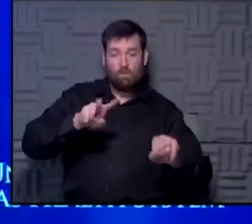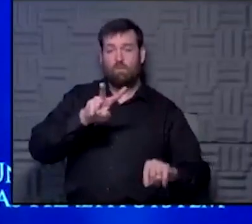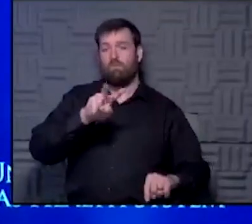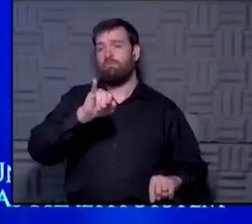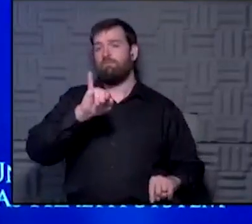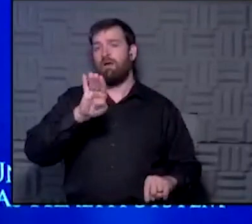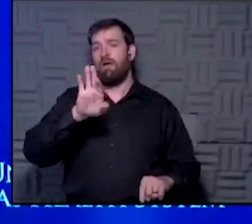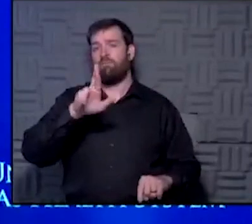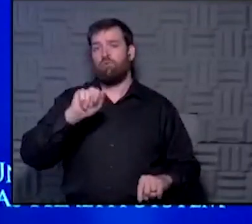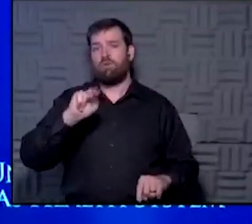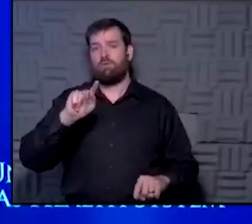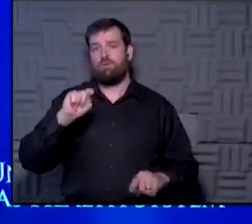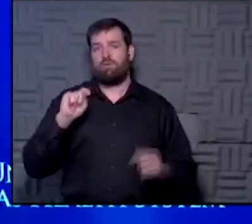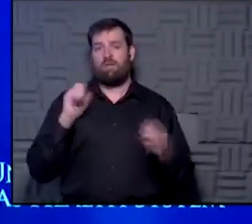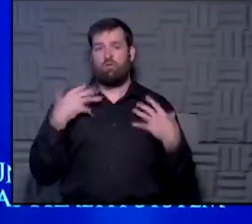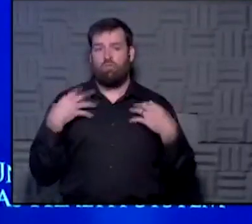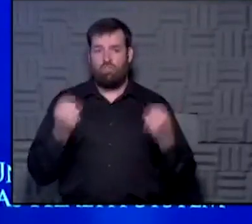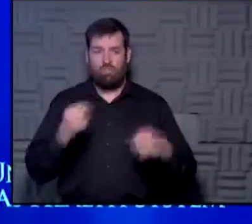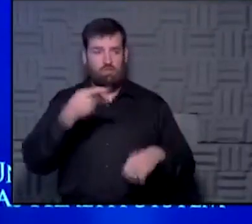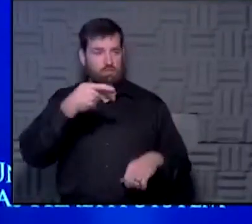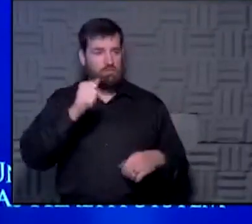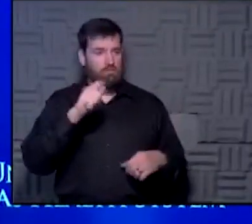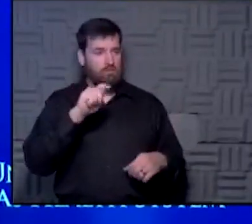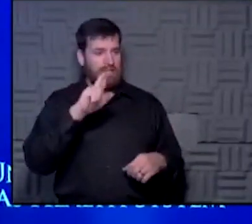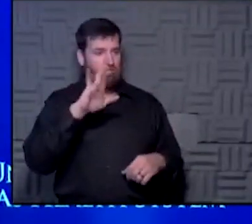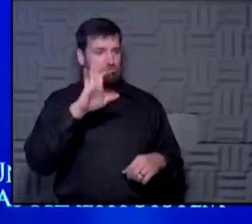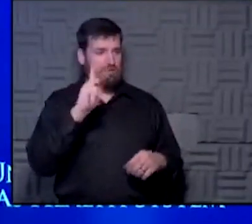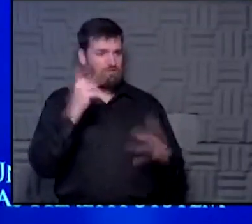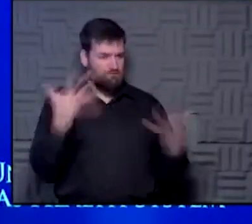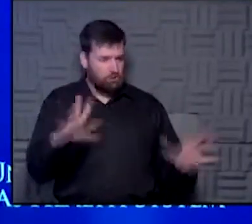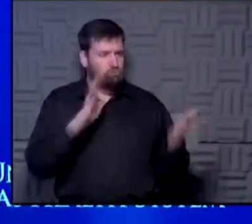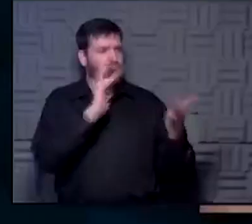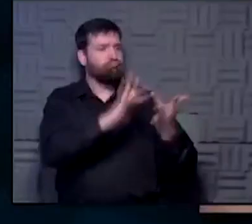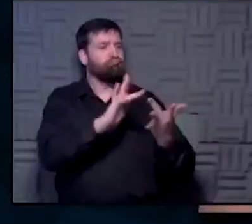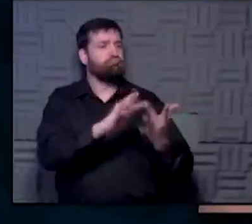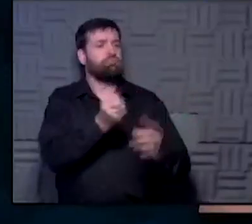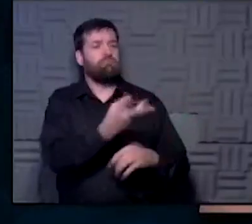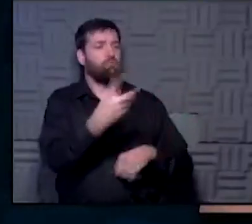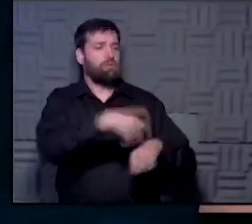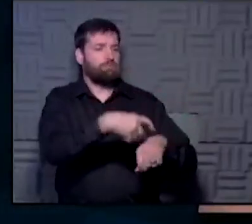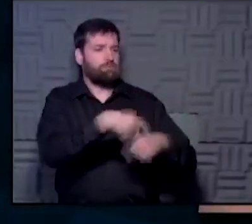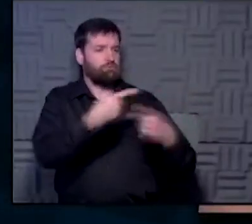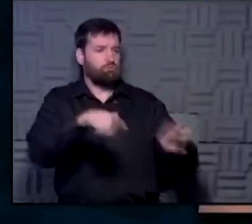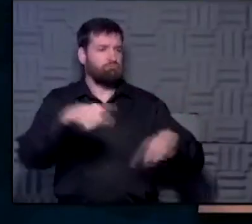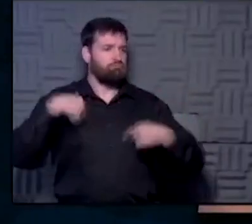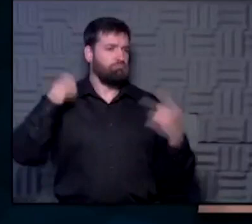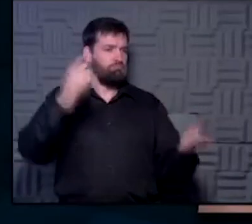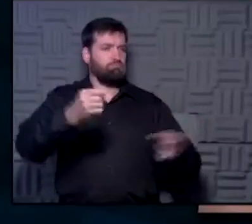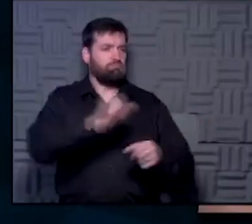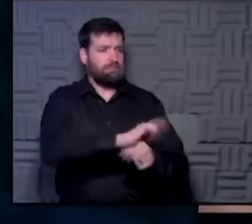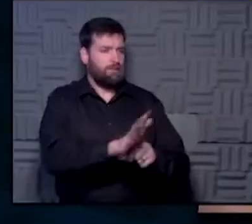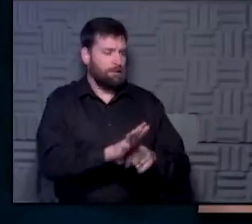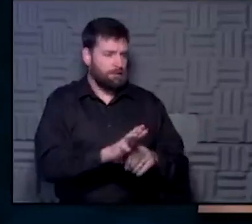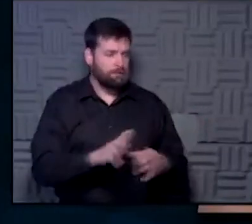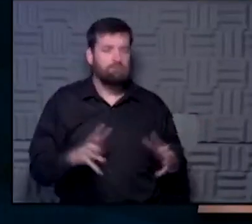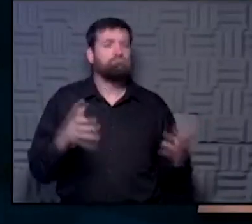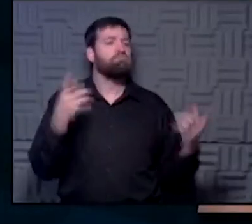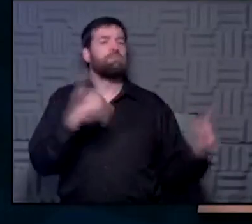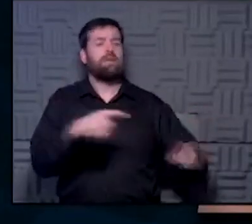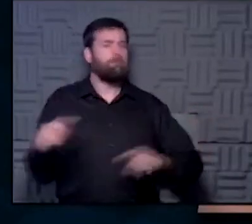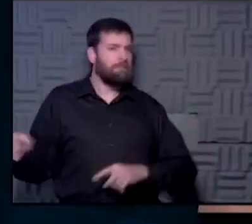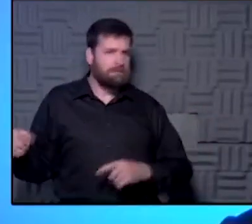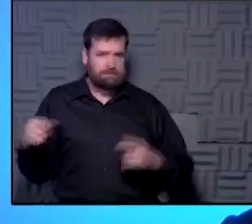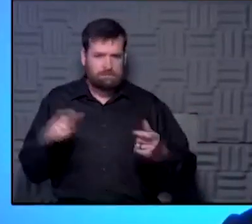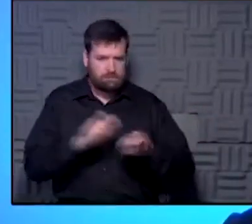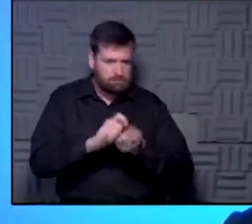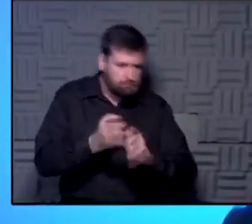Vibrant Health. Patrick, we checked in with you a few times during the pandemic. What has improved? What has stayed the same? Or what's getting